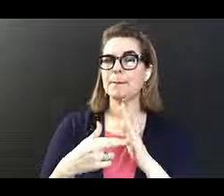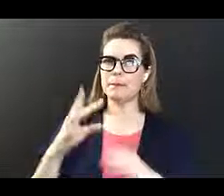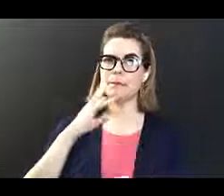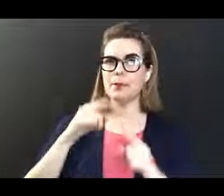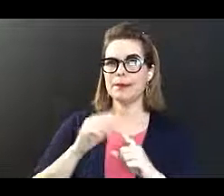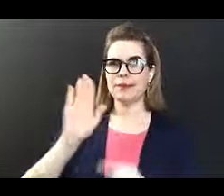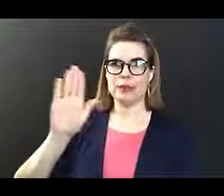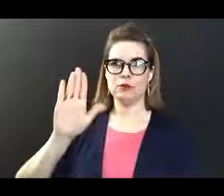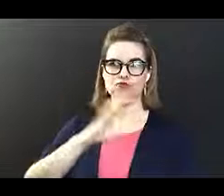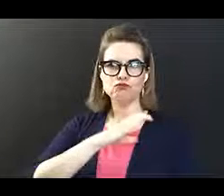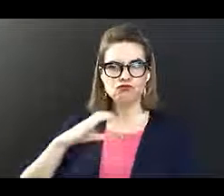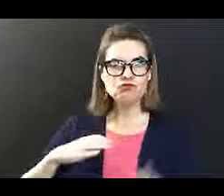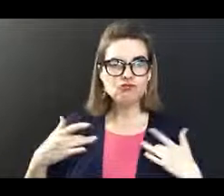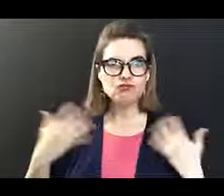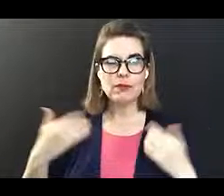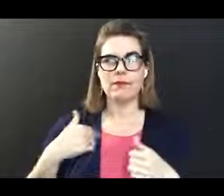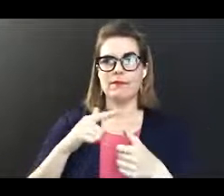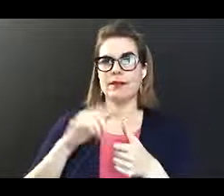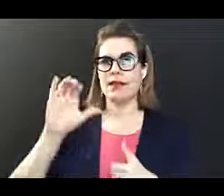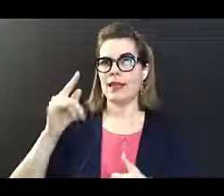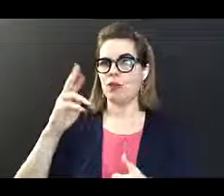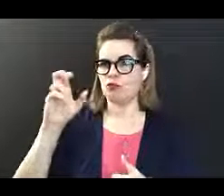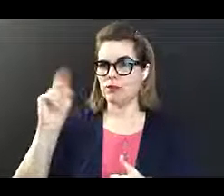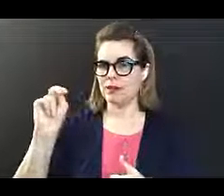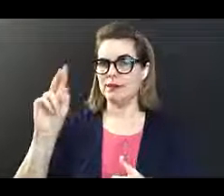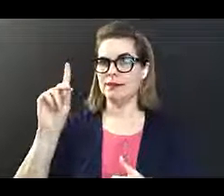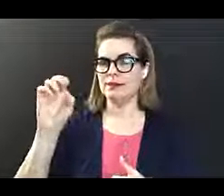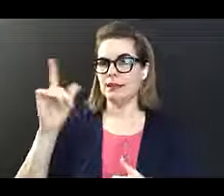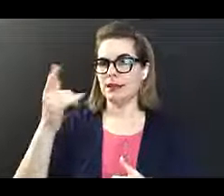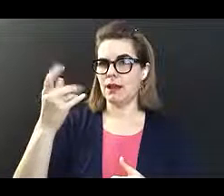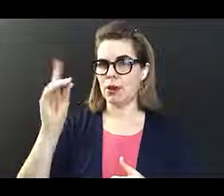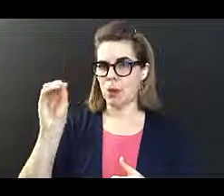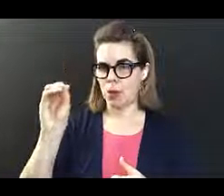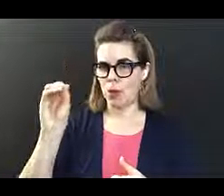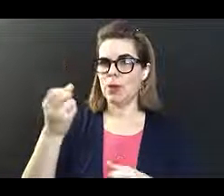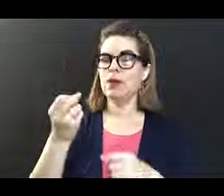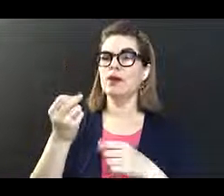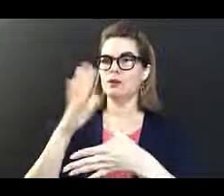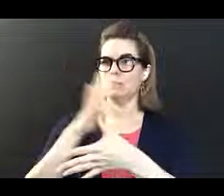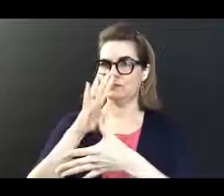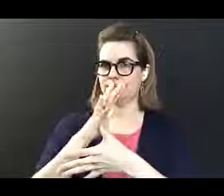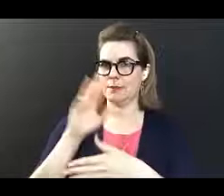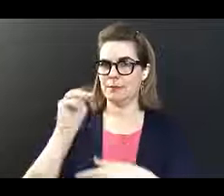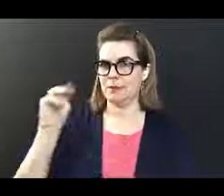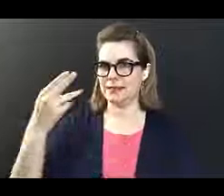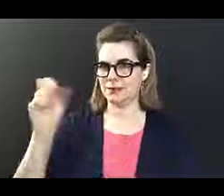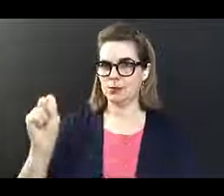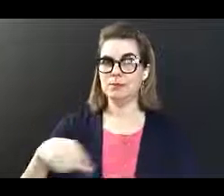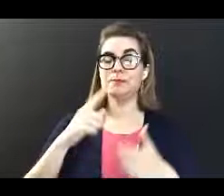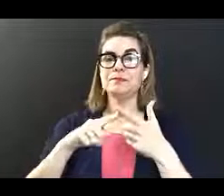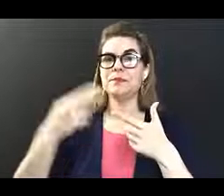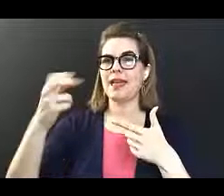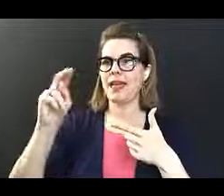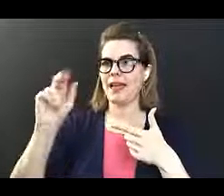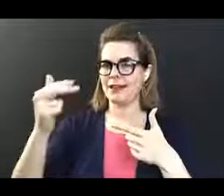committee. We have Catherine Delgado, who's a 12th grader from Mira Mesa High School. Hannah Griswold is a